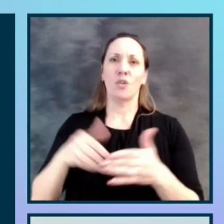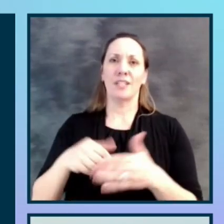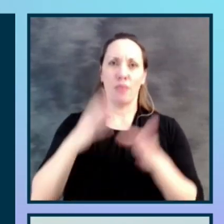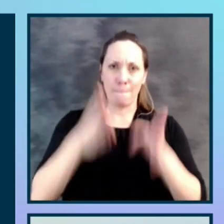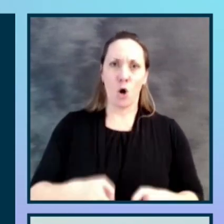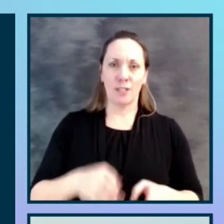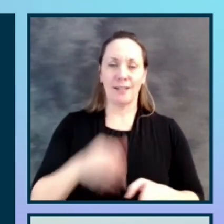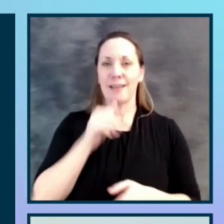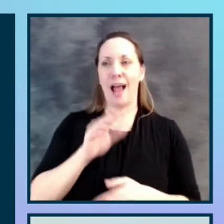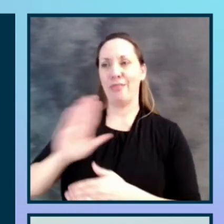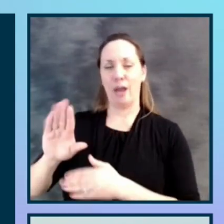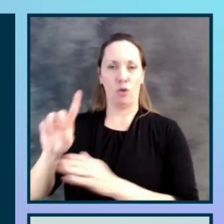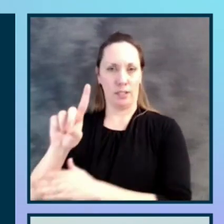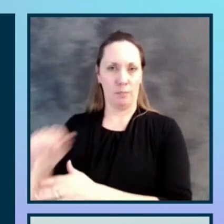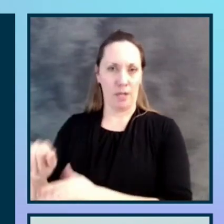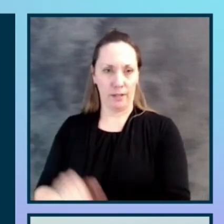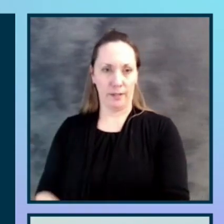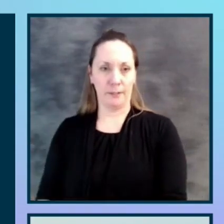their disability.